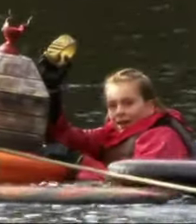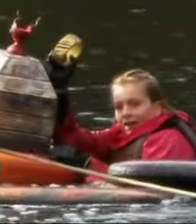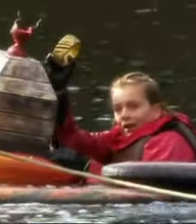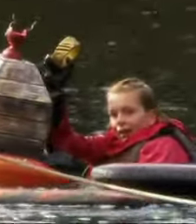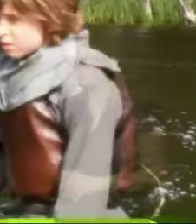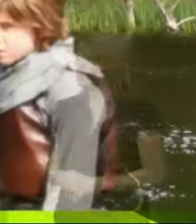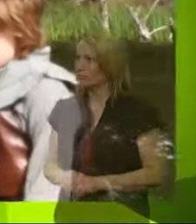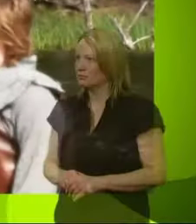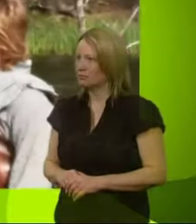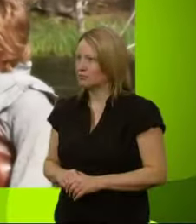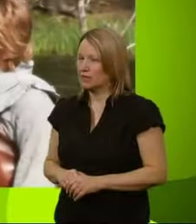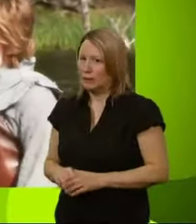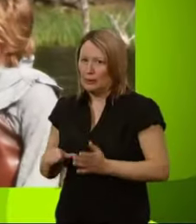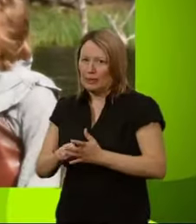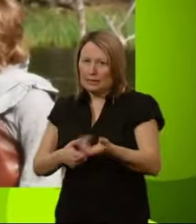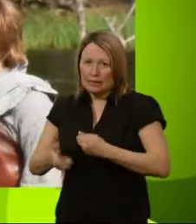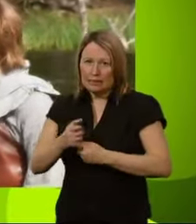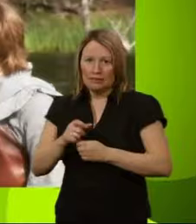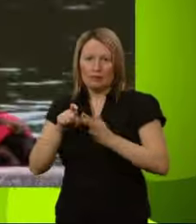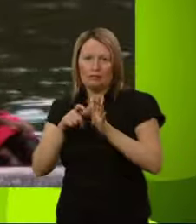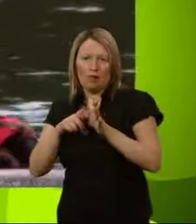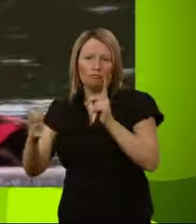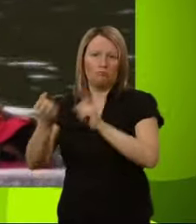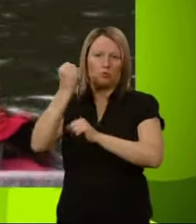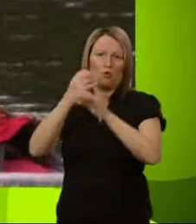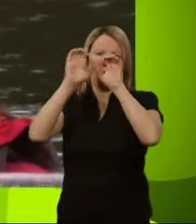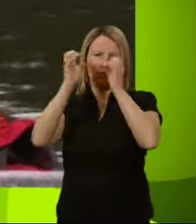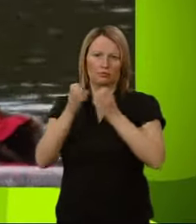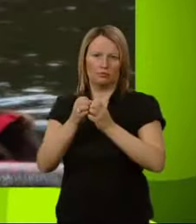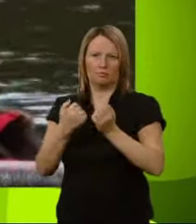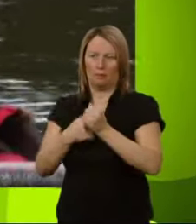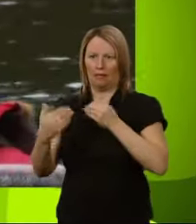Despite a hasty dip, Dairel claims the gold and increases her lead.